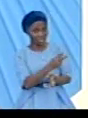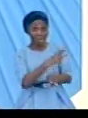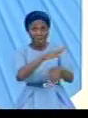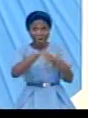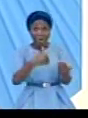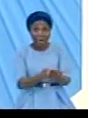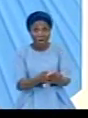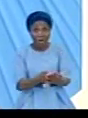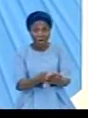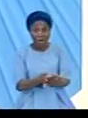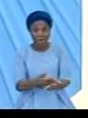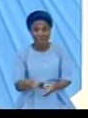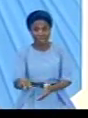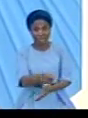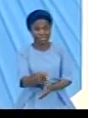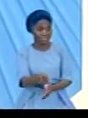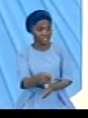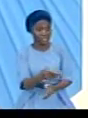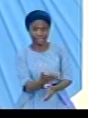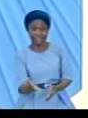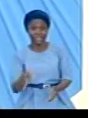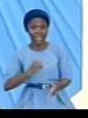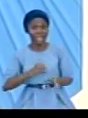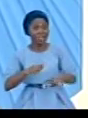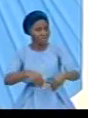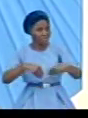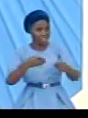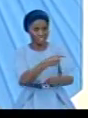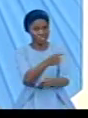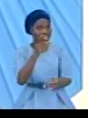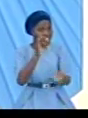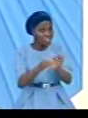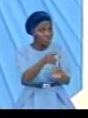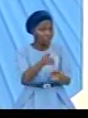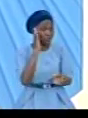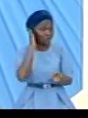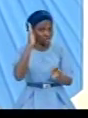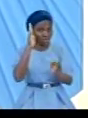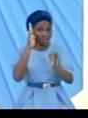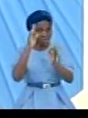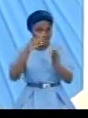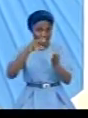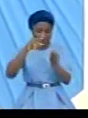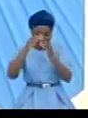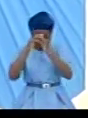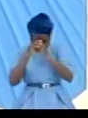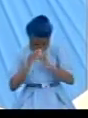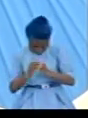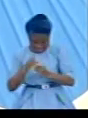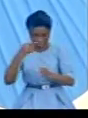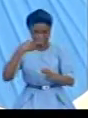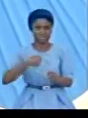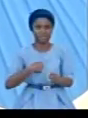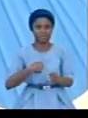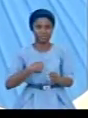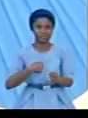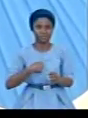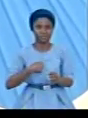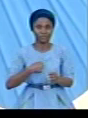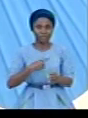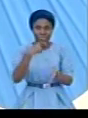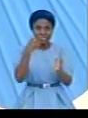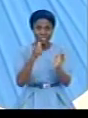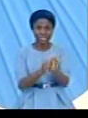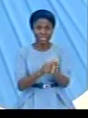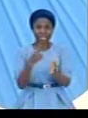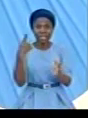thee if thou wilt fall down and worship me. He said, the